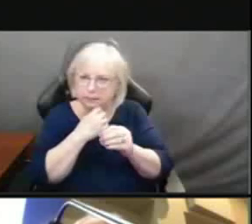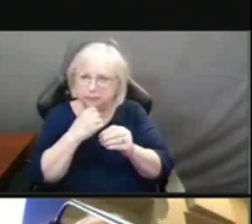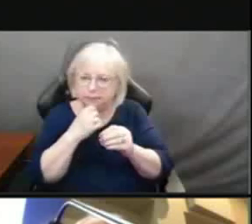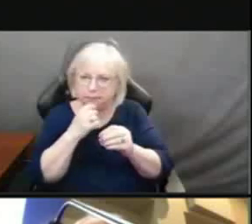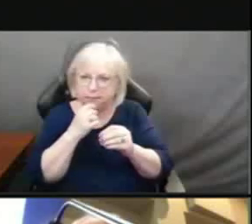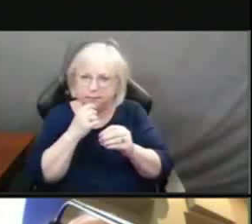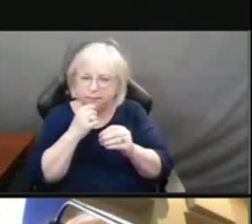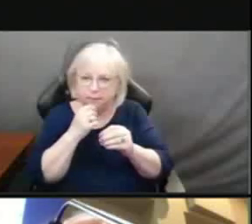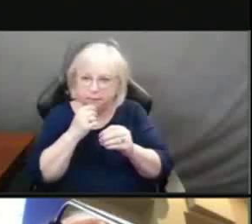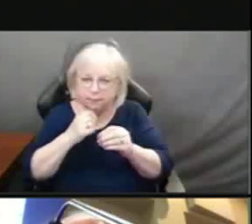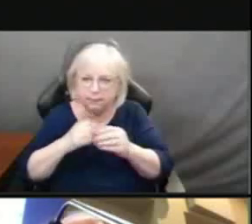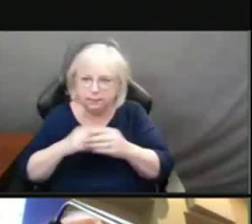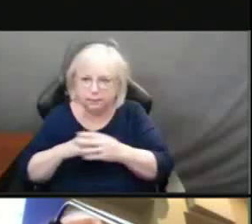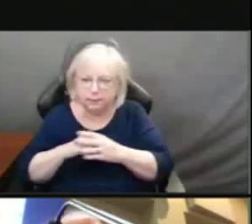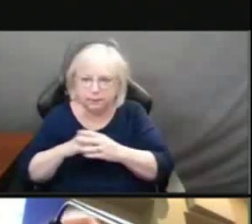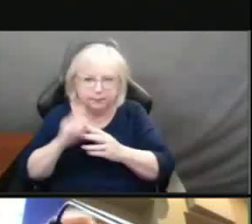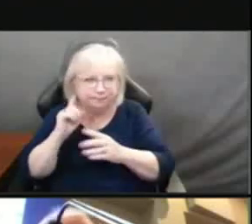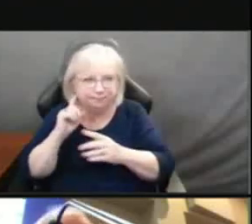20